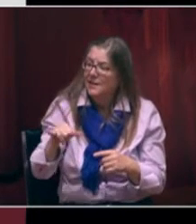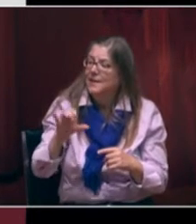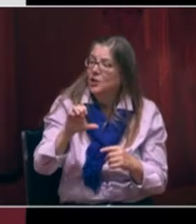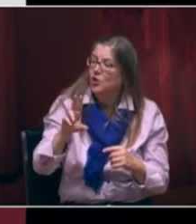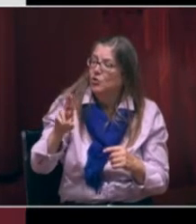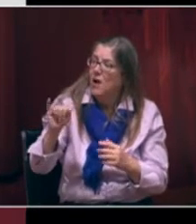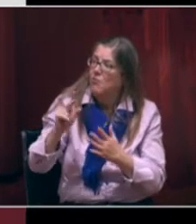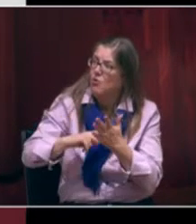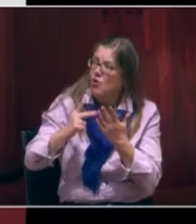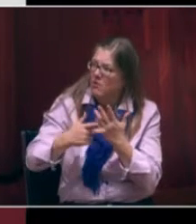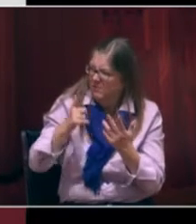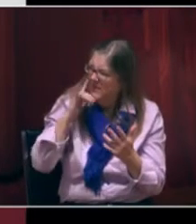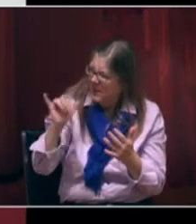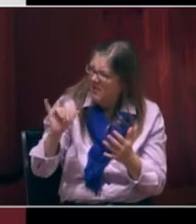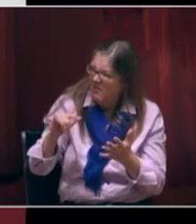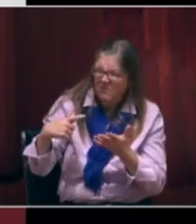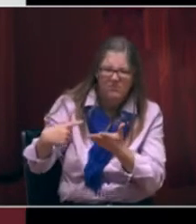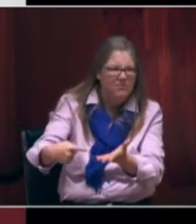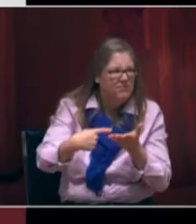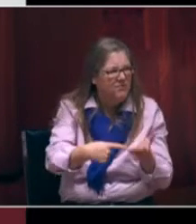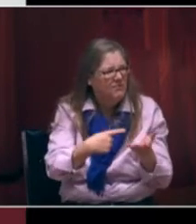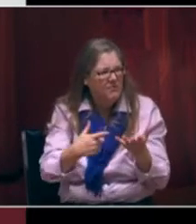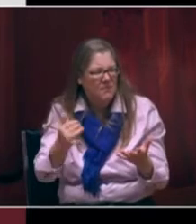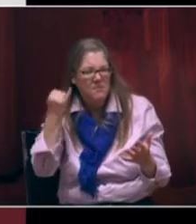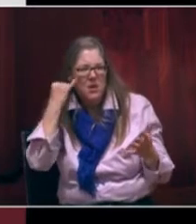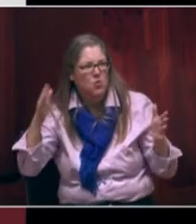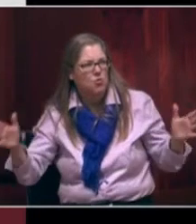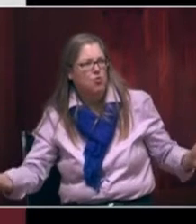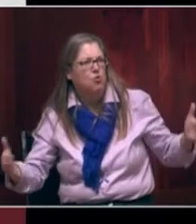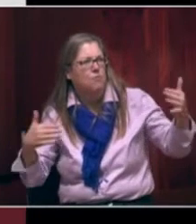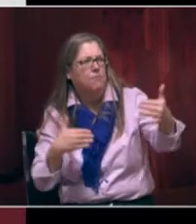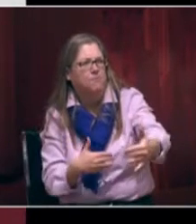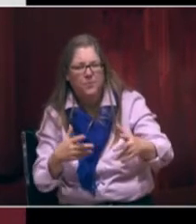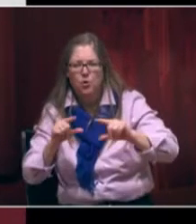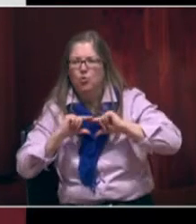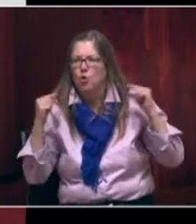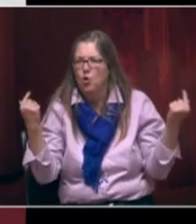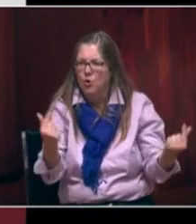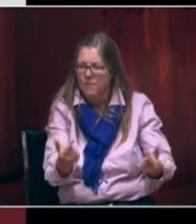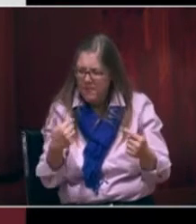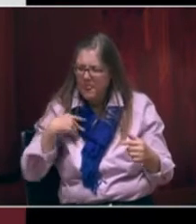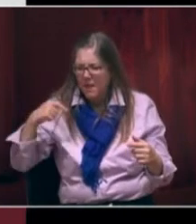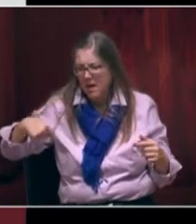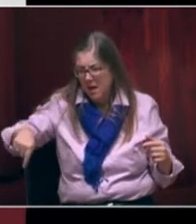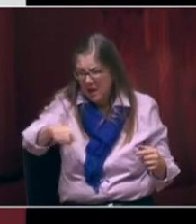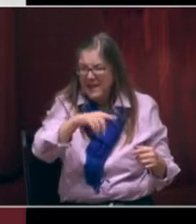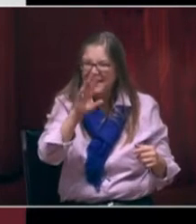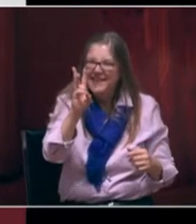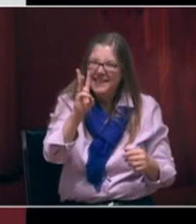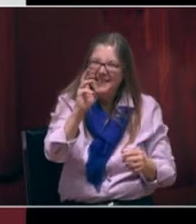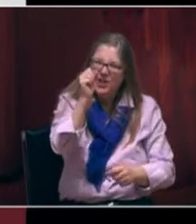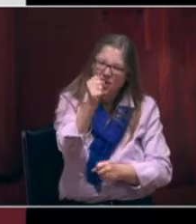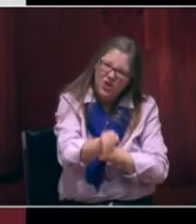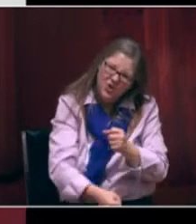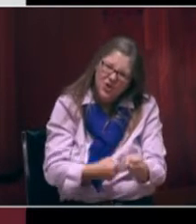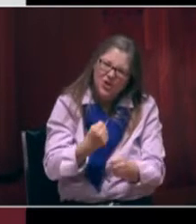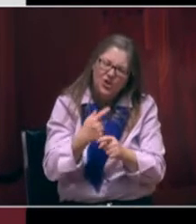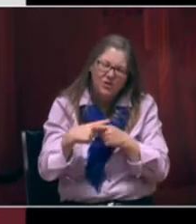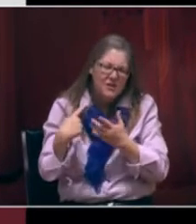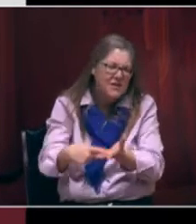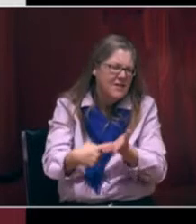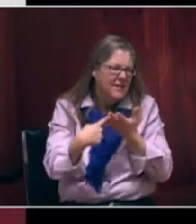was kind of done like that. You can imagine that we had a room, a working group, that took 6 years to adjudicate. And